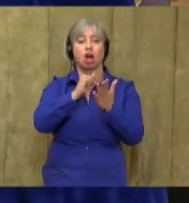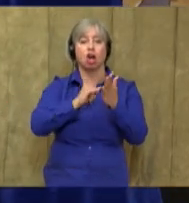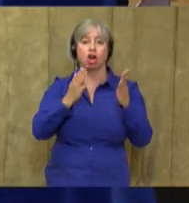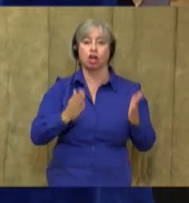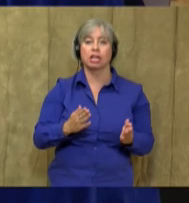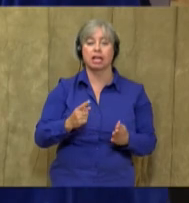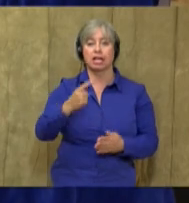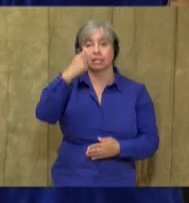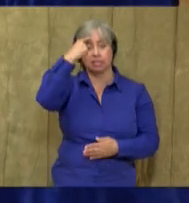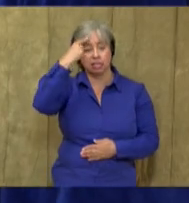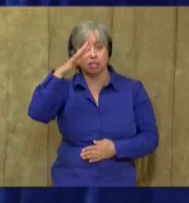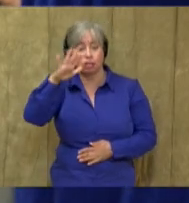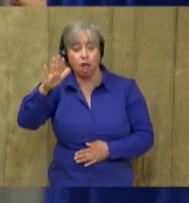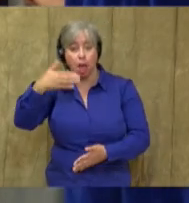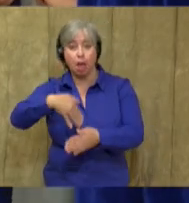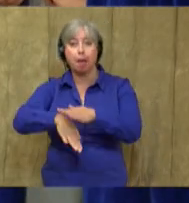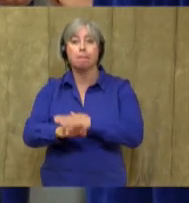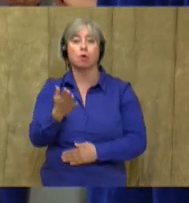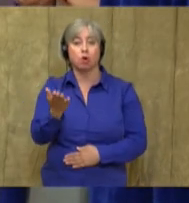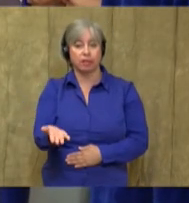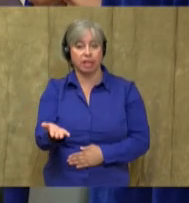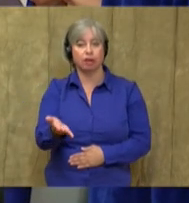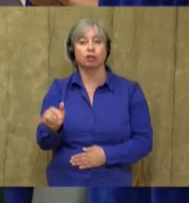actually born in Milan.